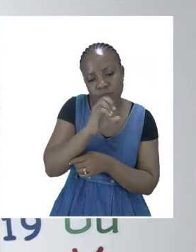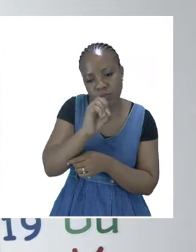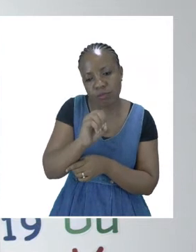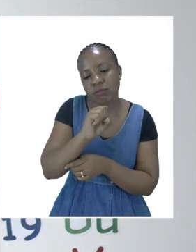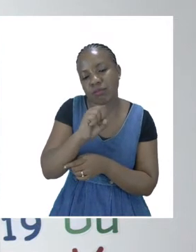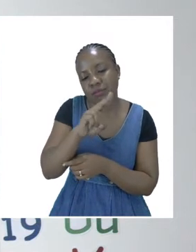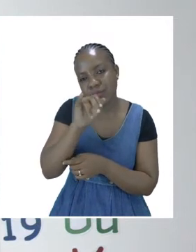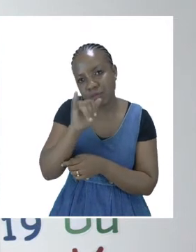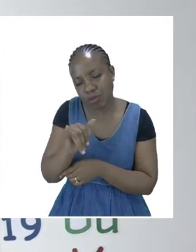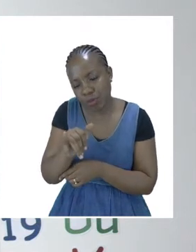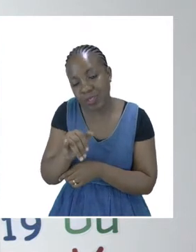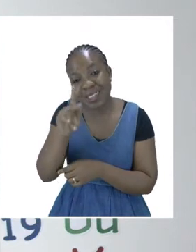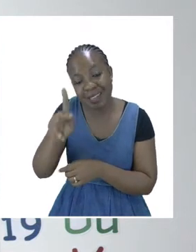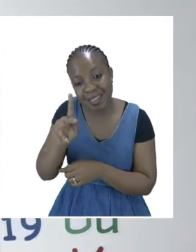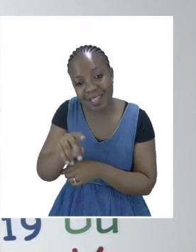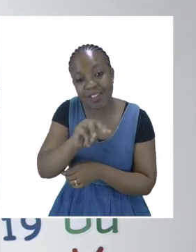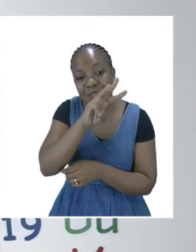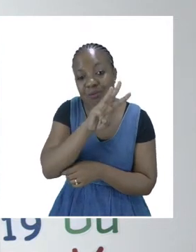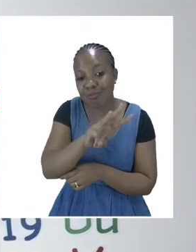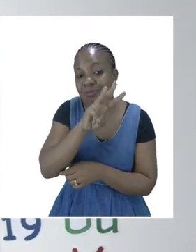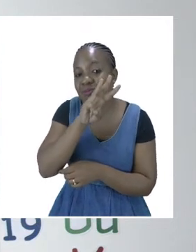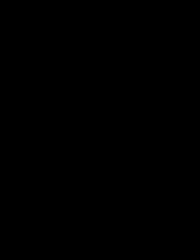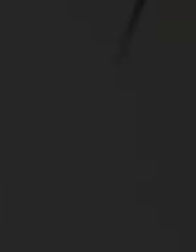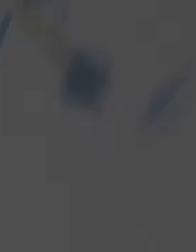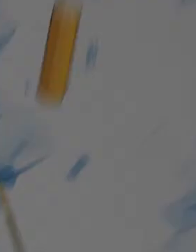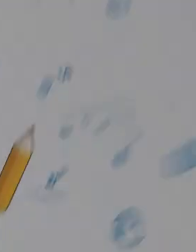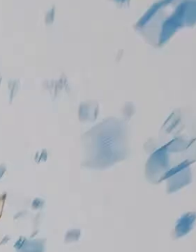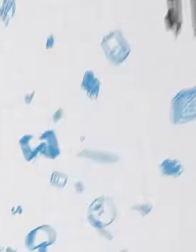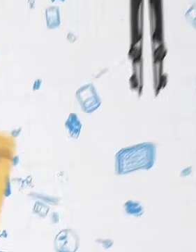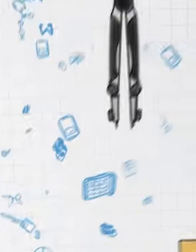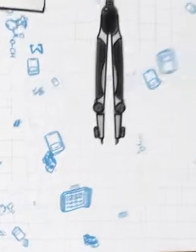our website, Zoshi Online.